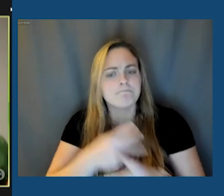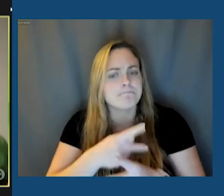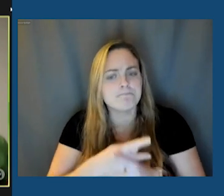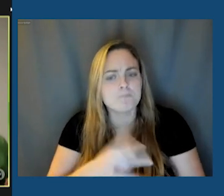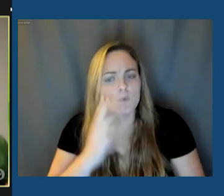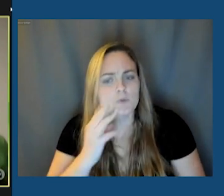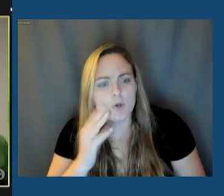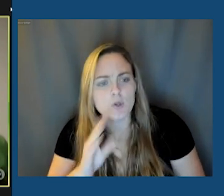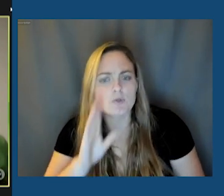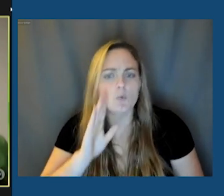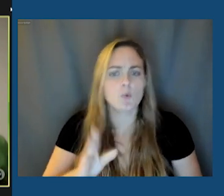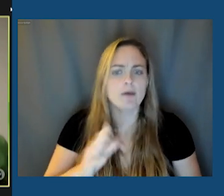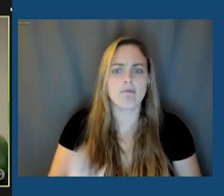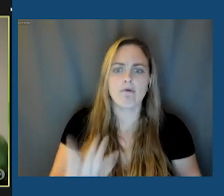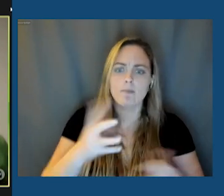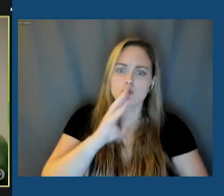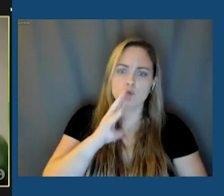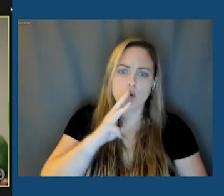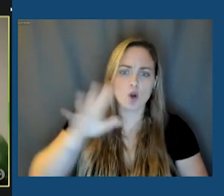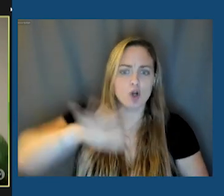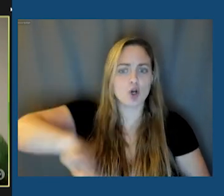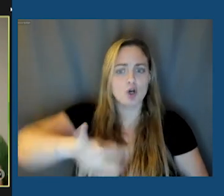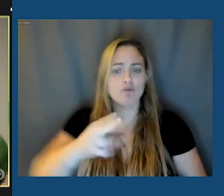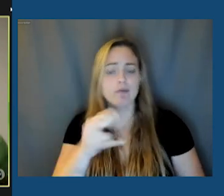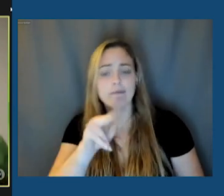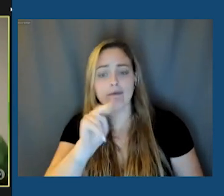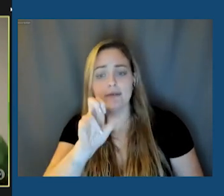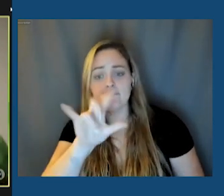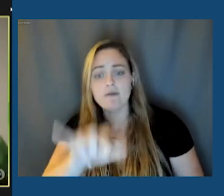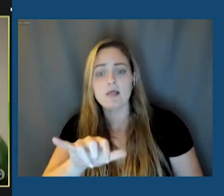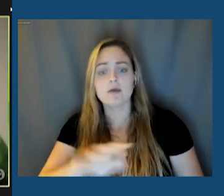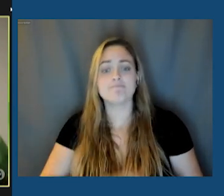much water is out there, particularly for the Hudson Valley. As the